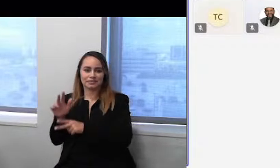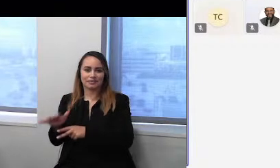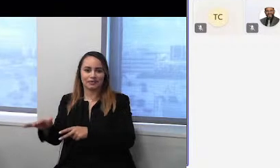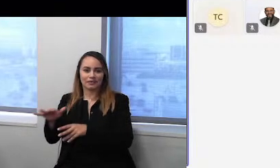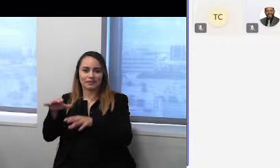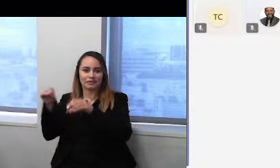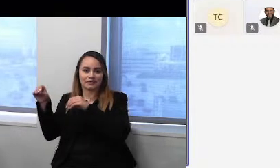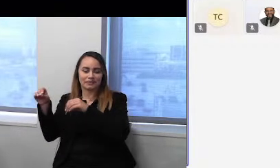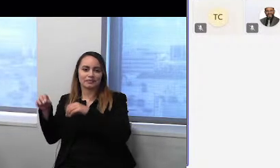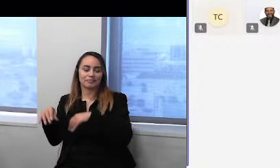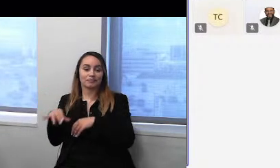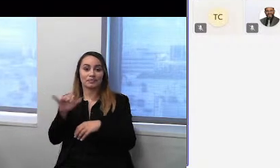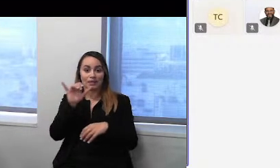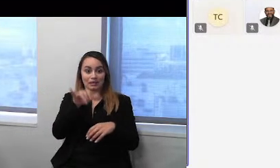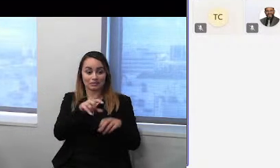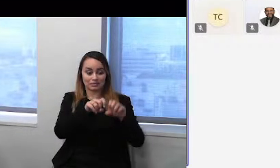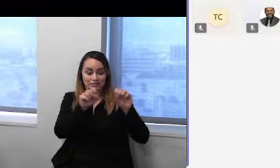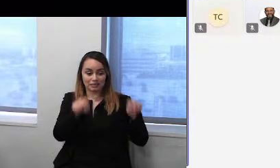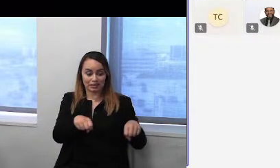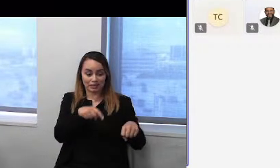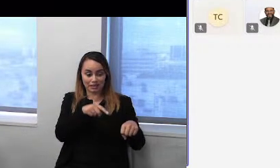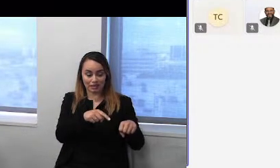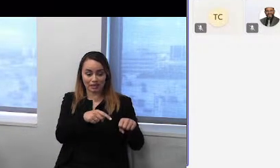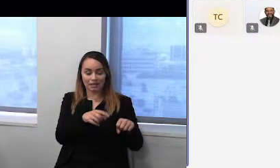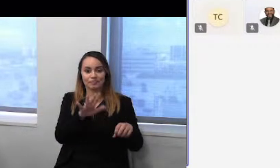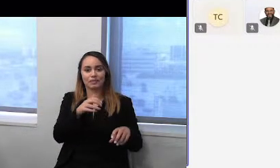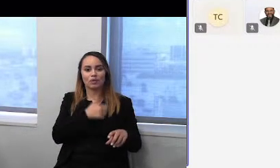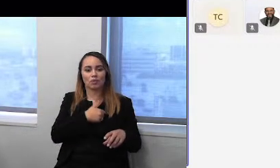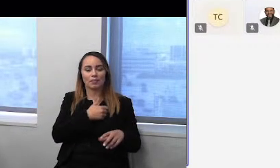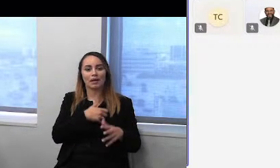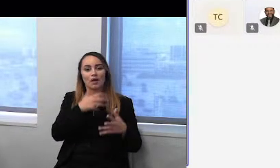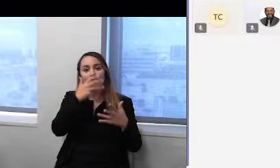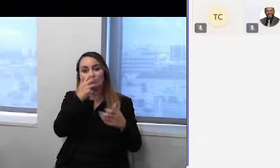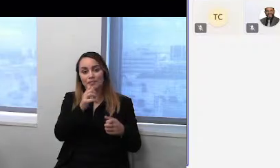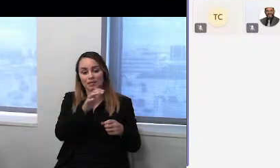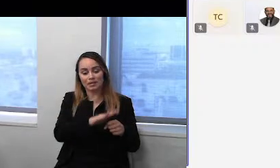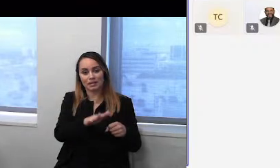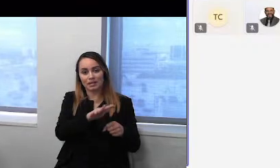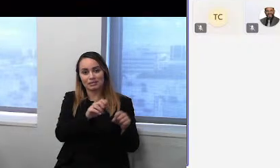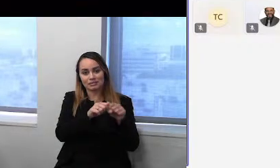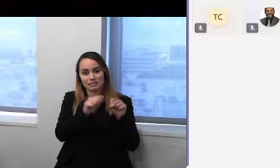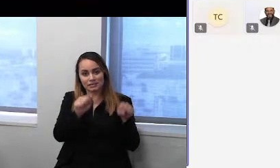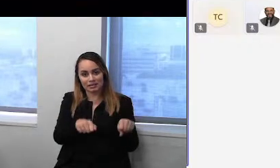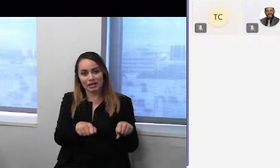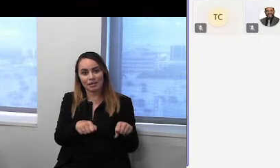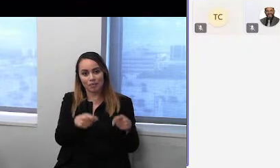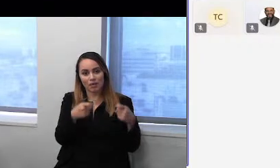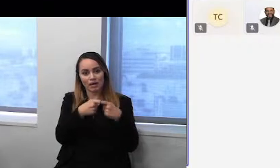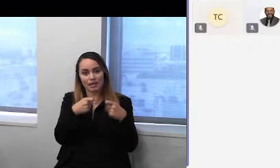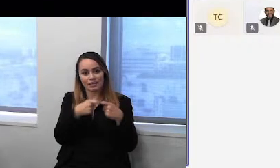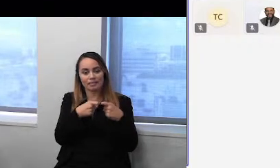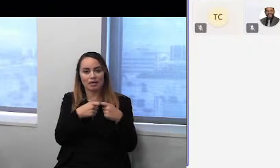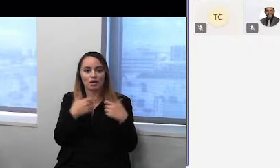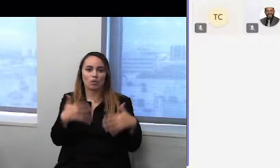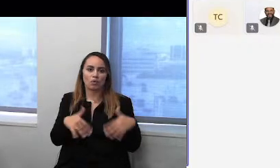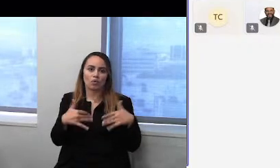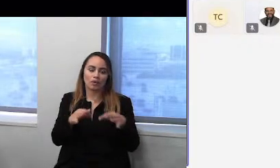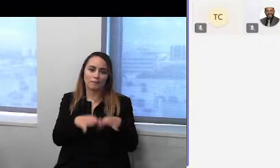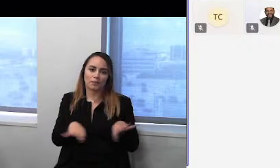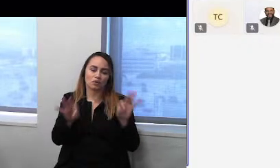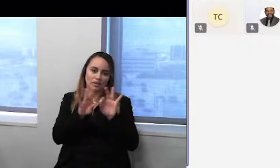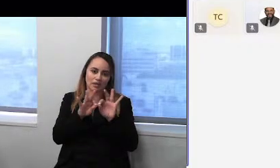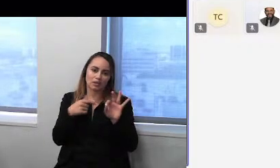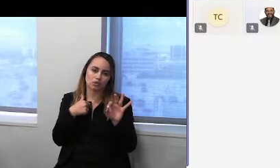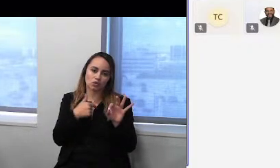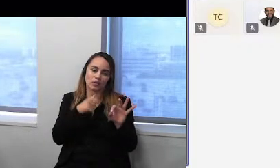extremely important, right? You have to make sure those investments are made so you ensure that those resources are available because everybody's